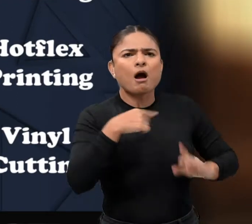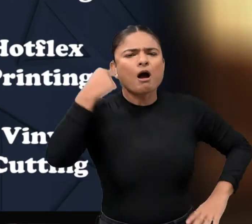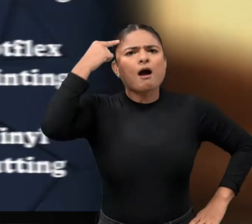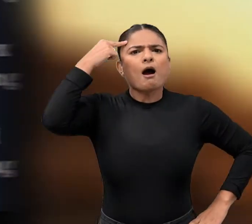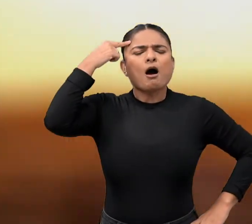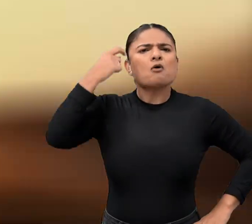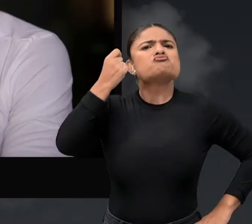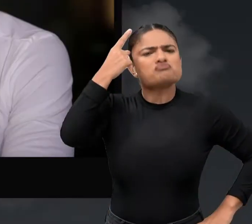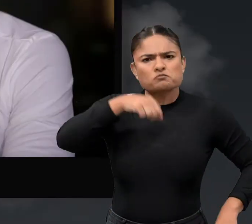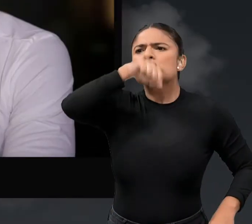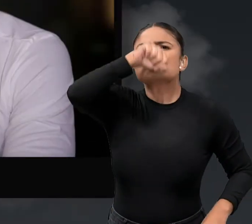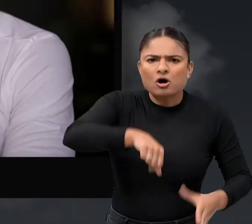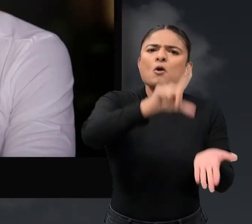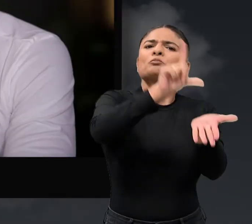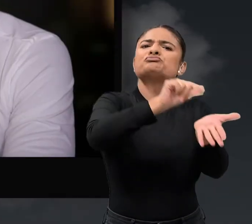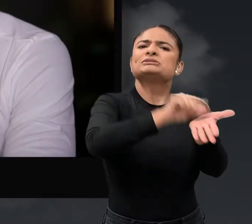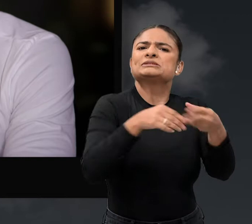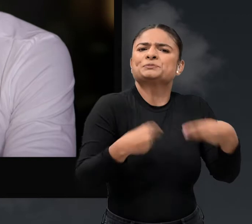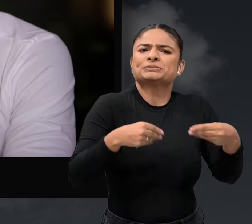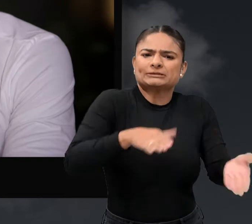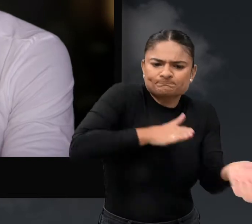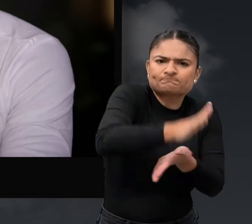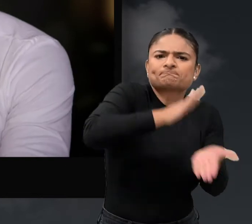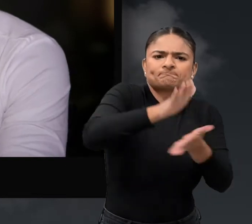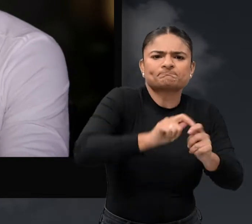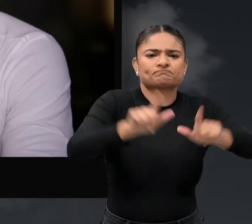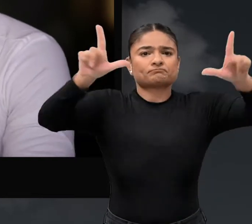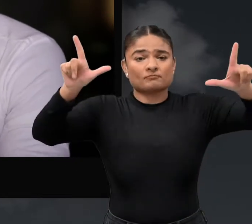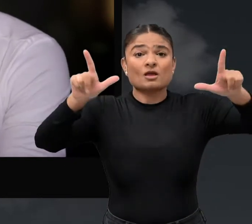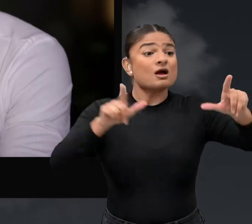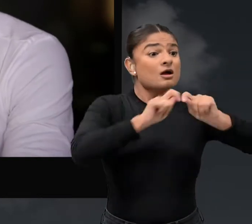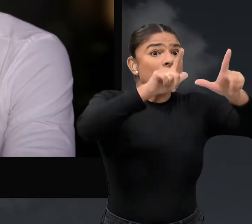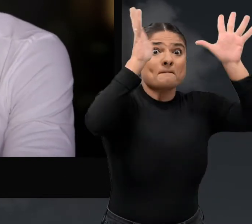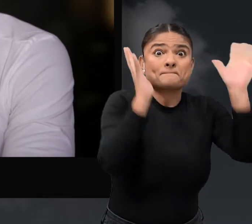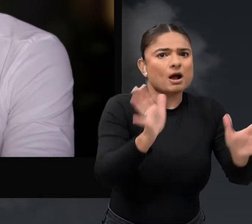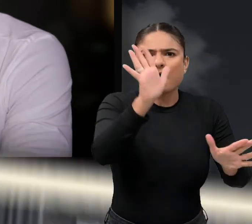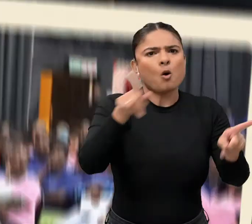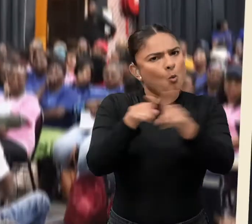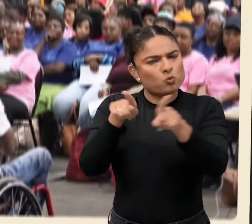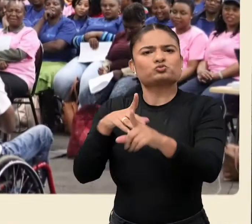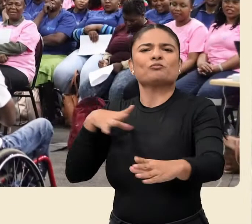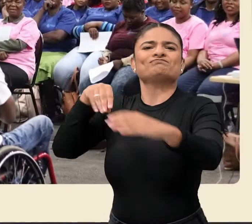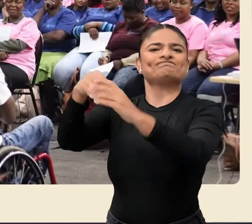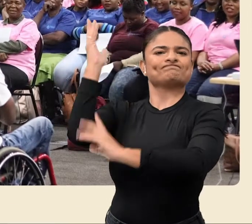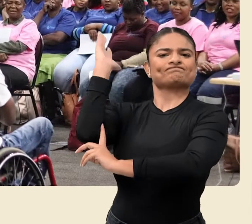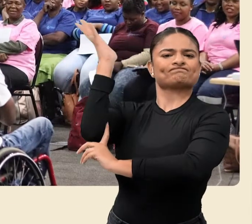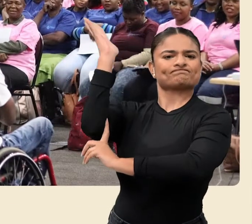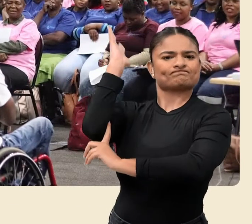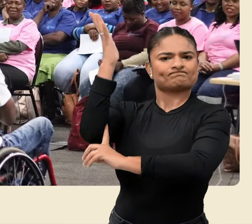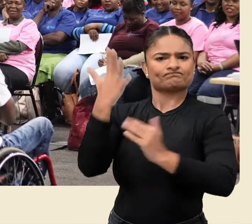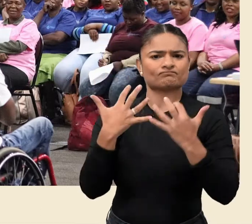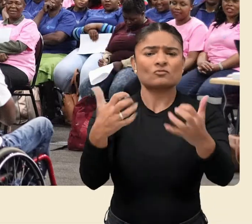The one passion that I discovered as well throughout building the business was the public speaking,